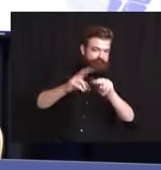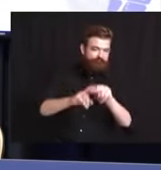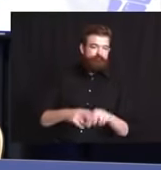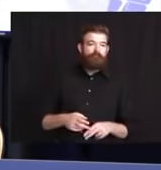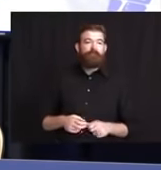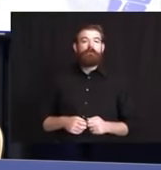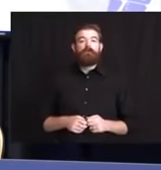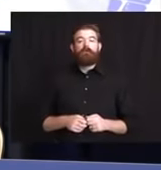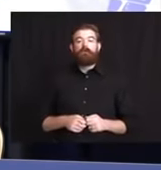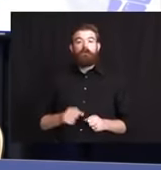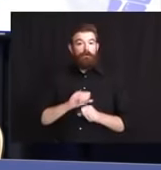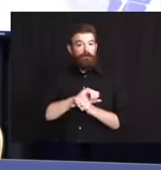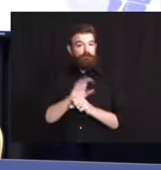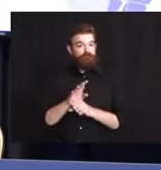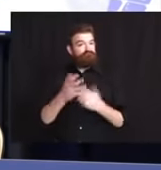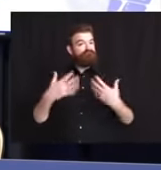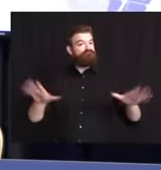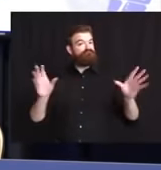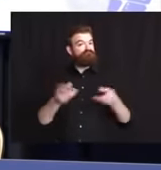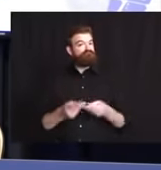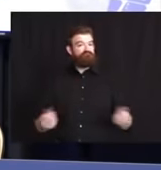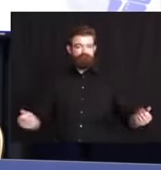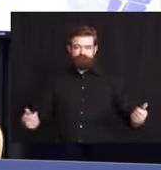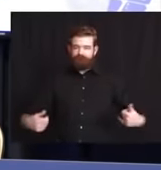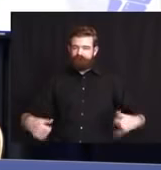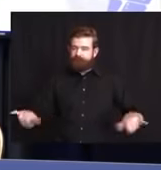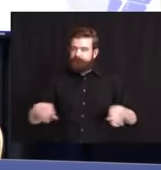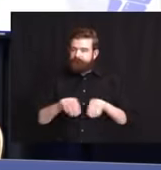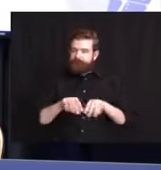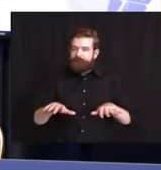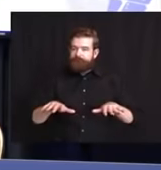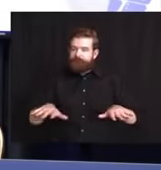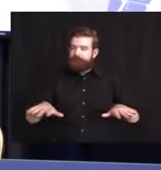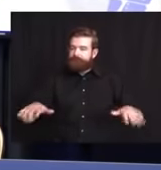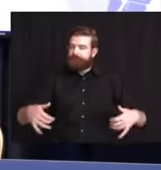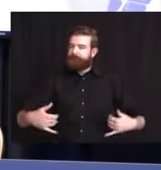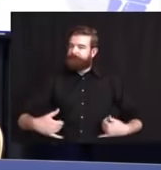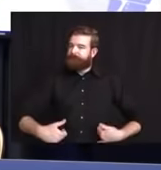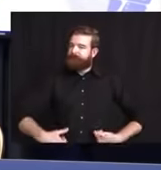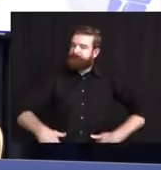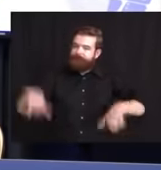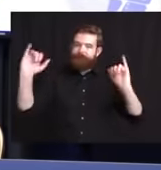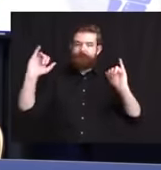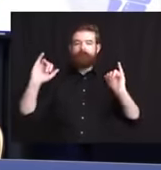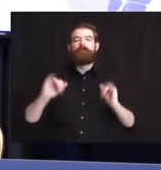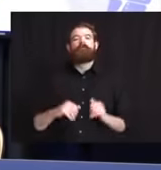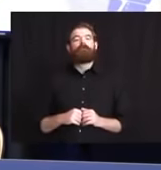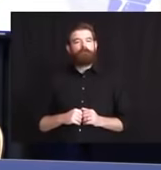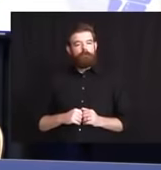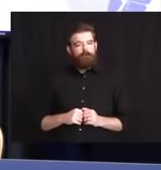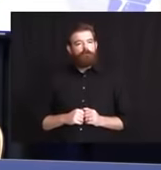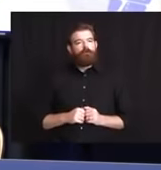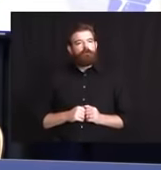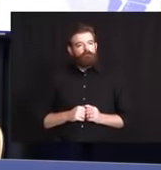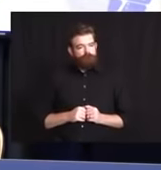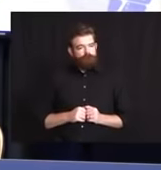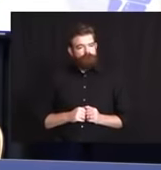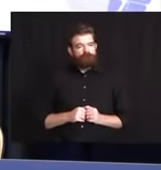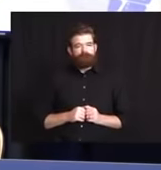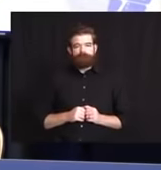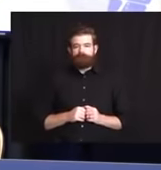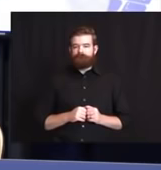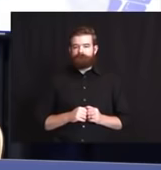treats everyone the same. We are fighting an invisible enemy, and we must continue to be cognizant of that